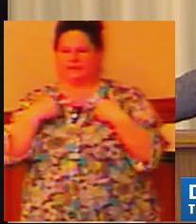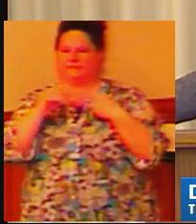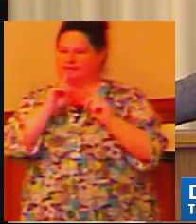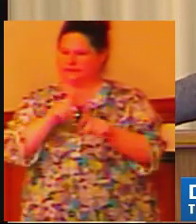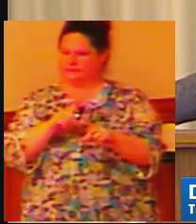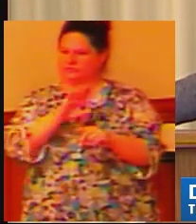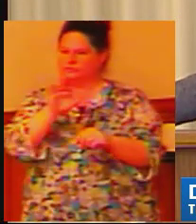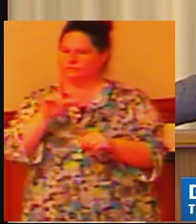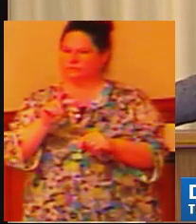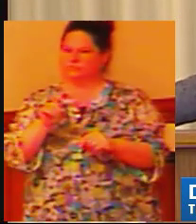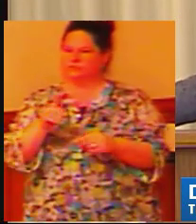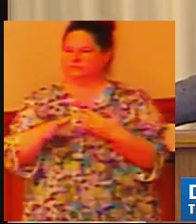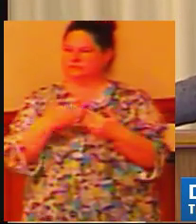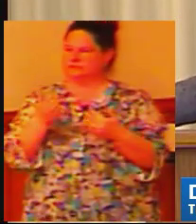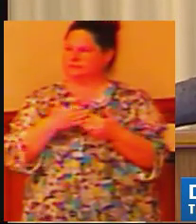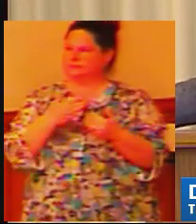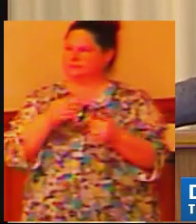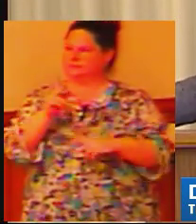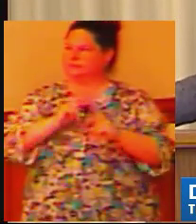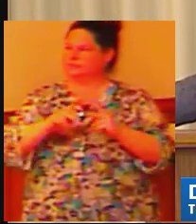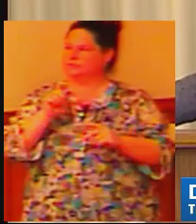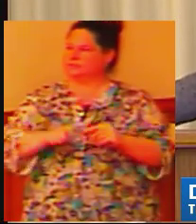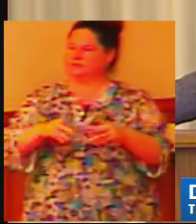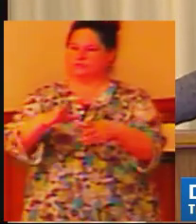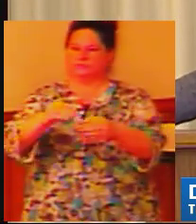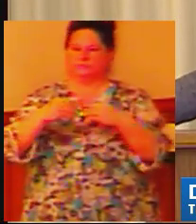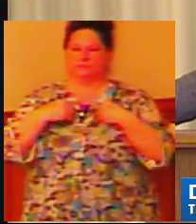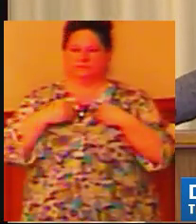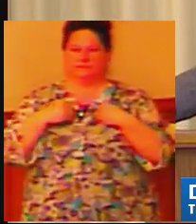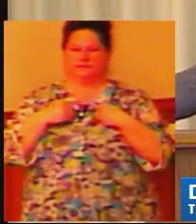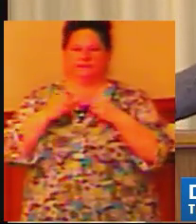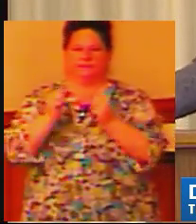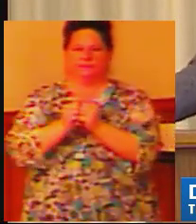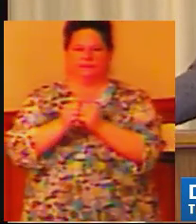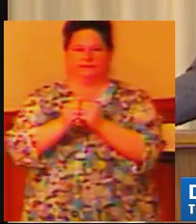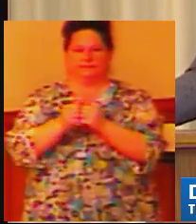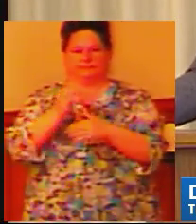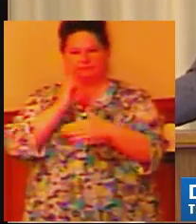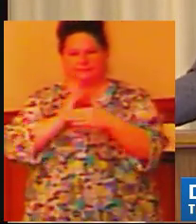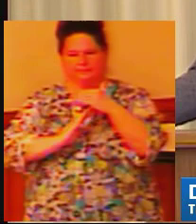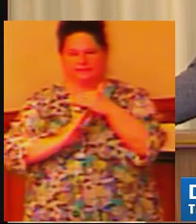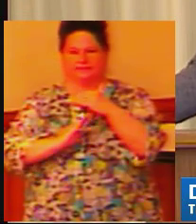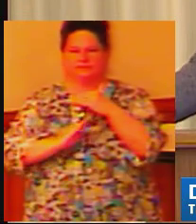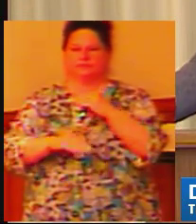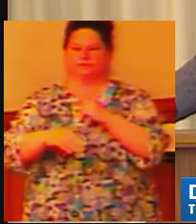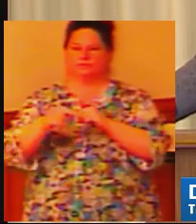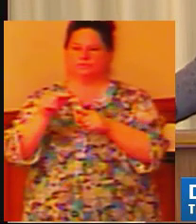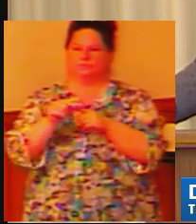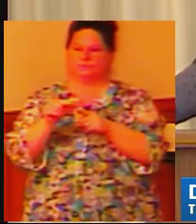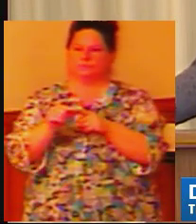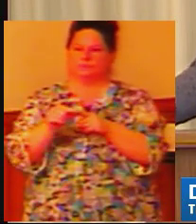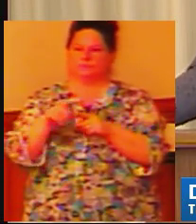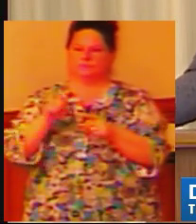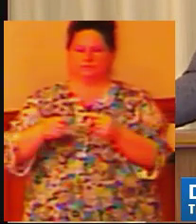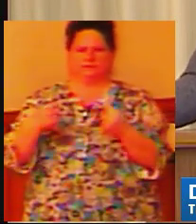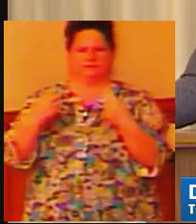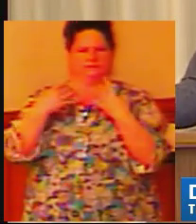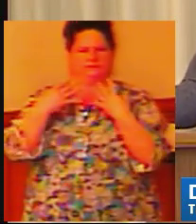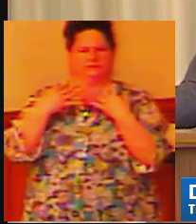very simple. Men must receive with meekness the word. So we have to take a look at